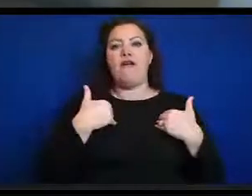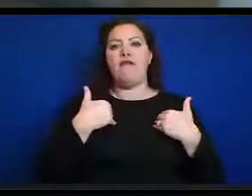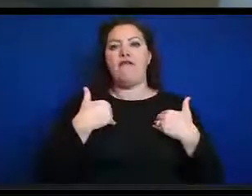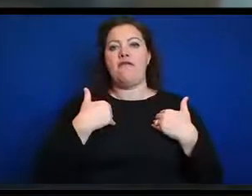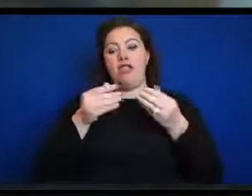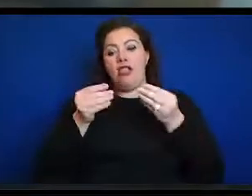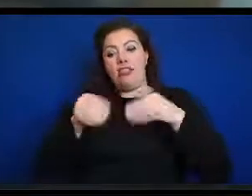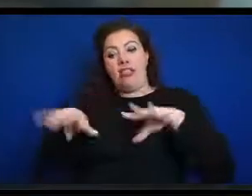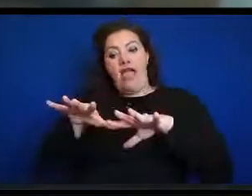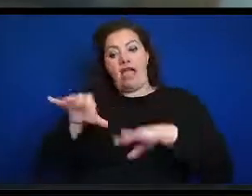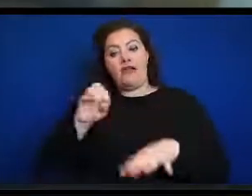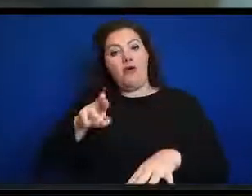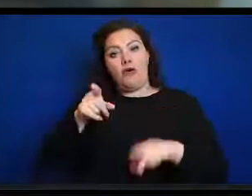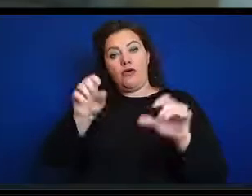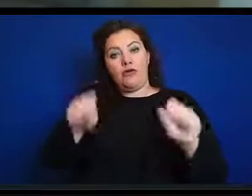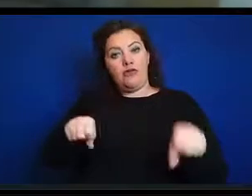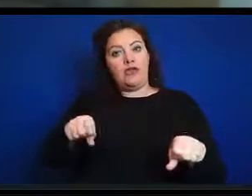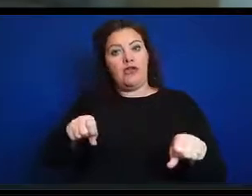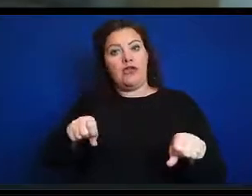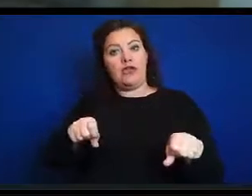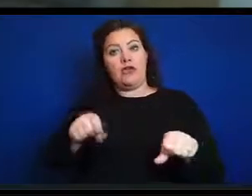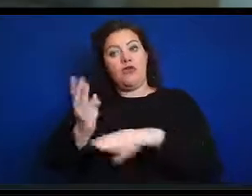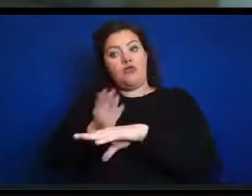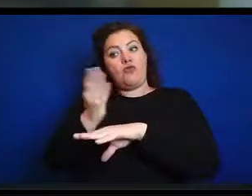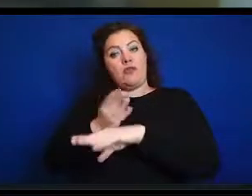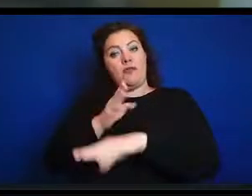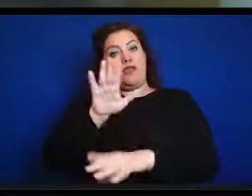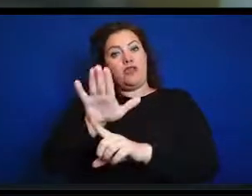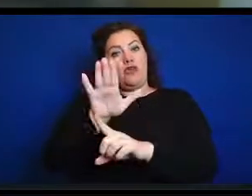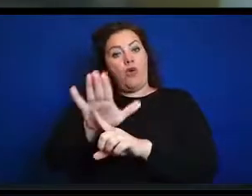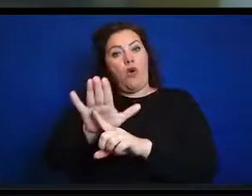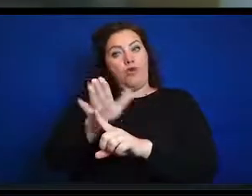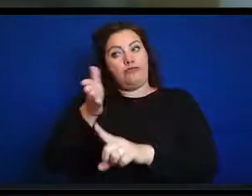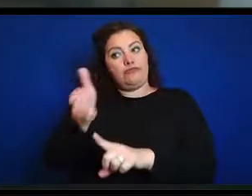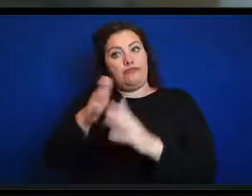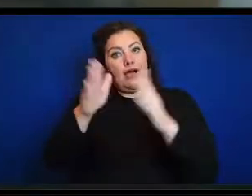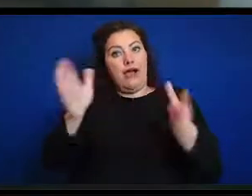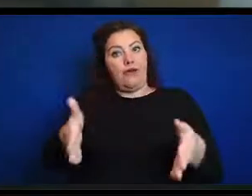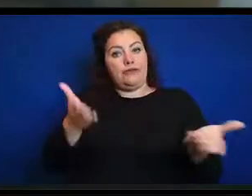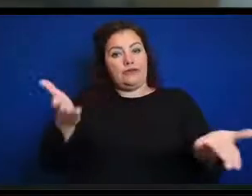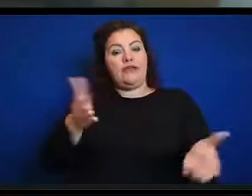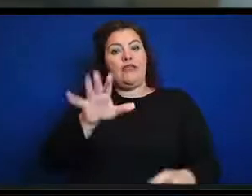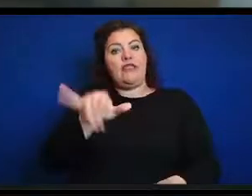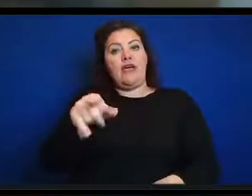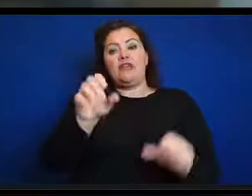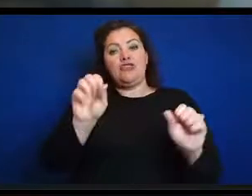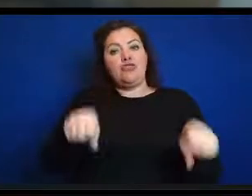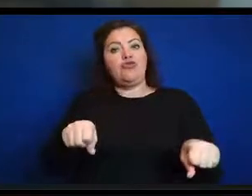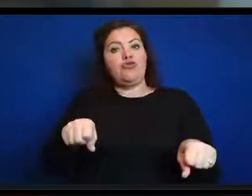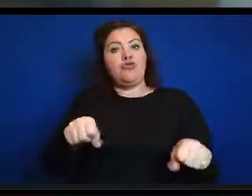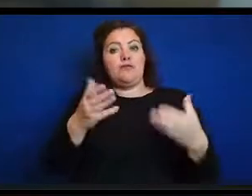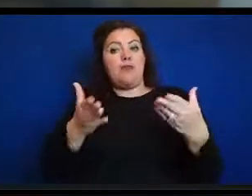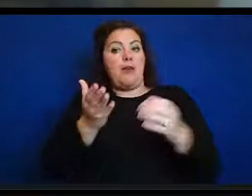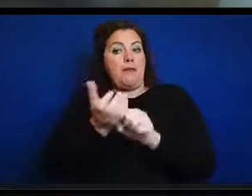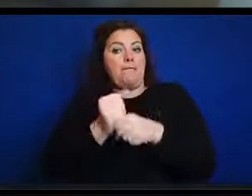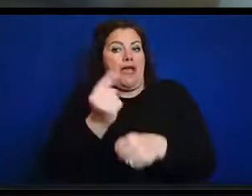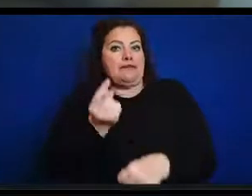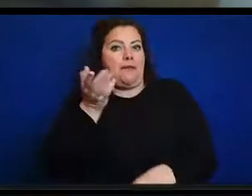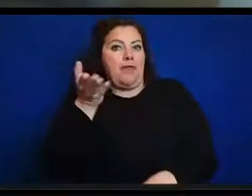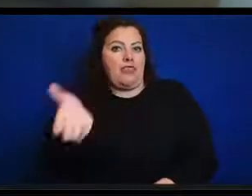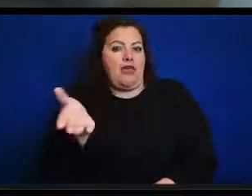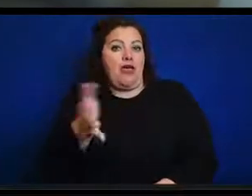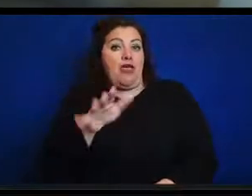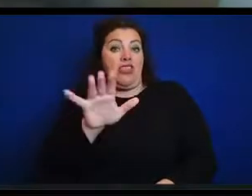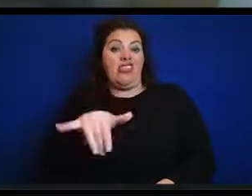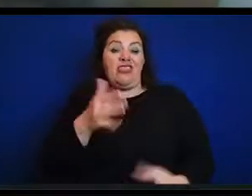land, or if you can even rehabilitate your own existing house where you could create something, it could create